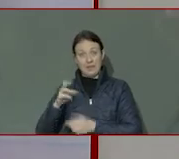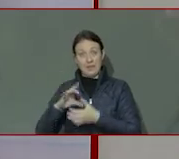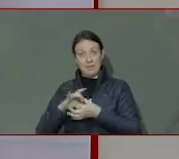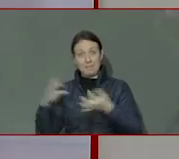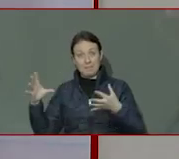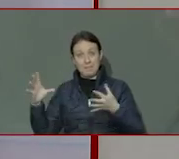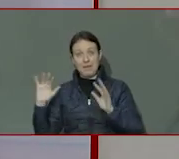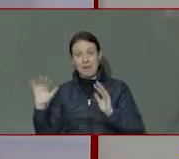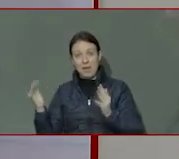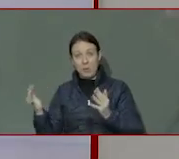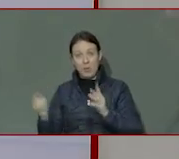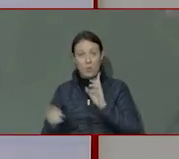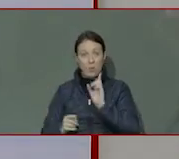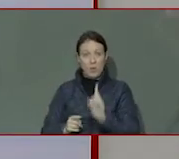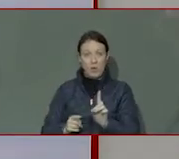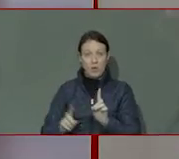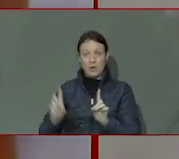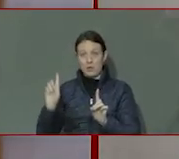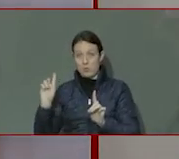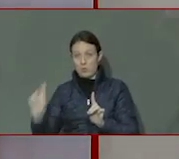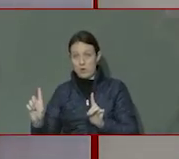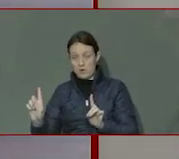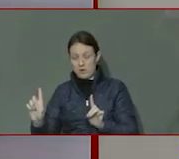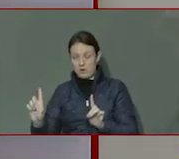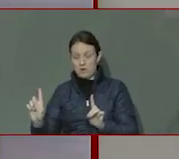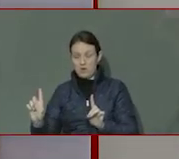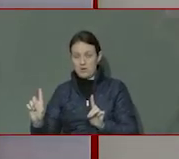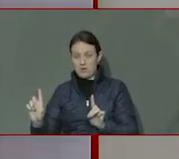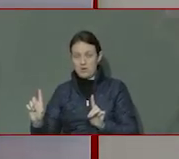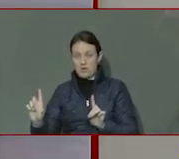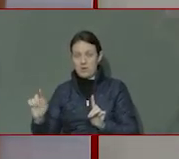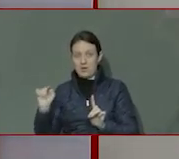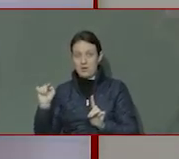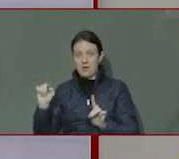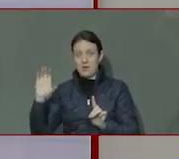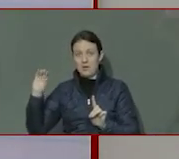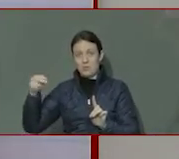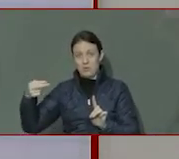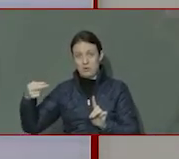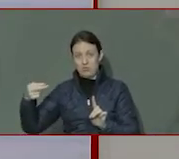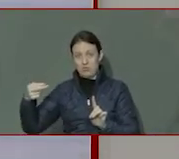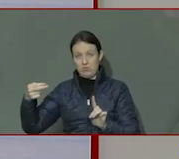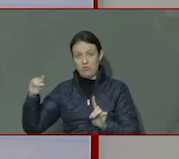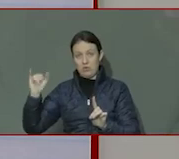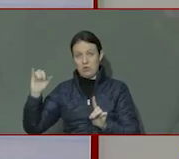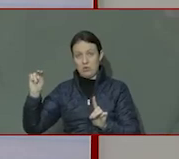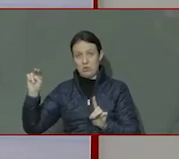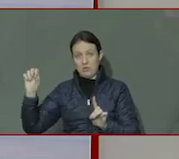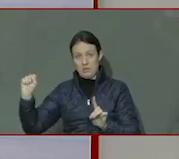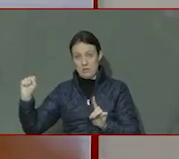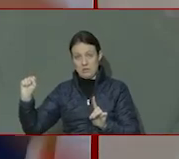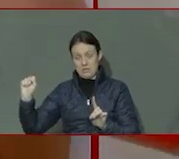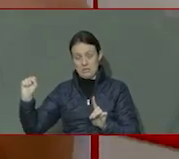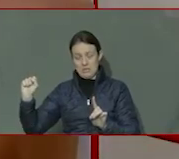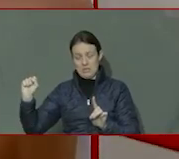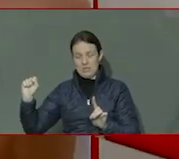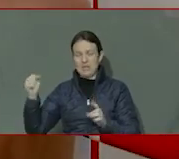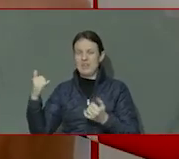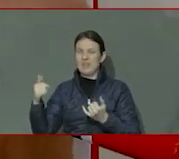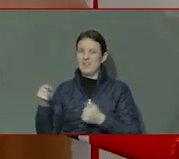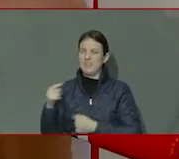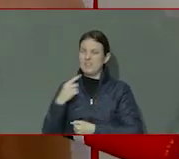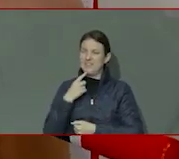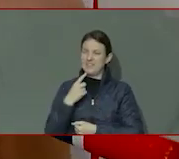of 1:1. This is hydroxide ions. So they've specifically told me here